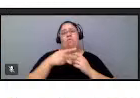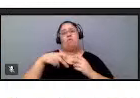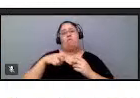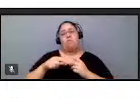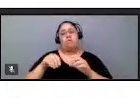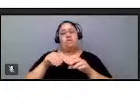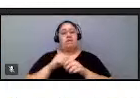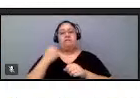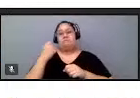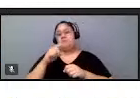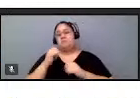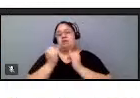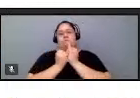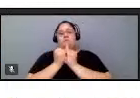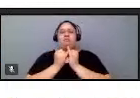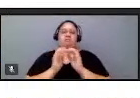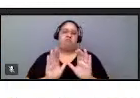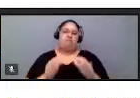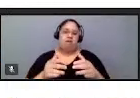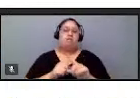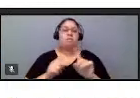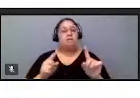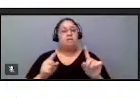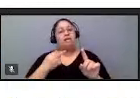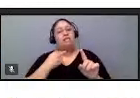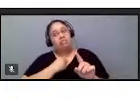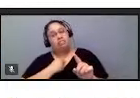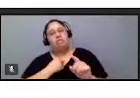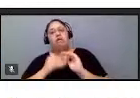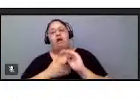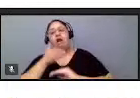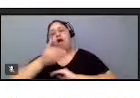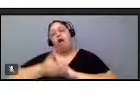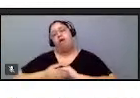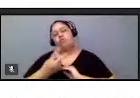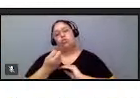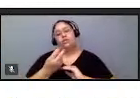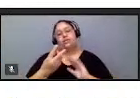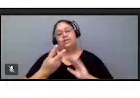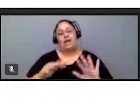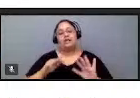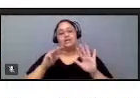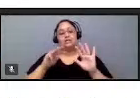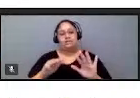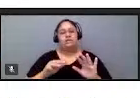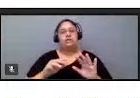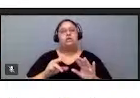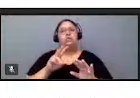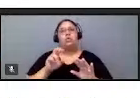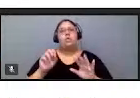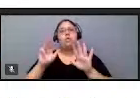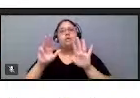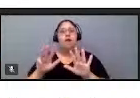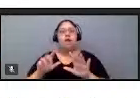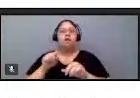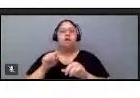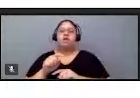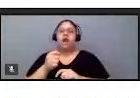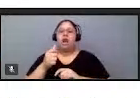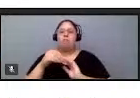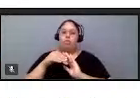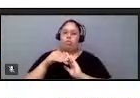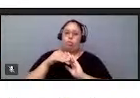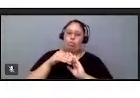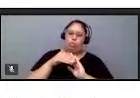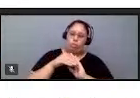competitor class unfortunately after 29 there was a bit of a a decline